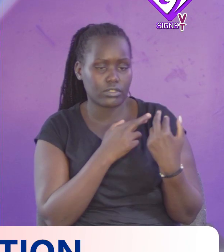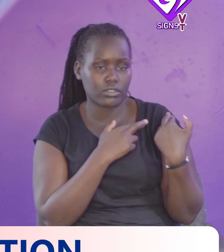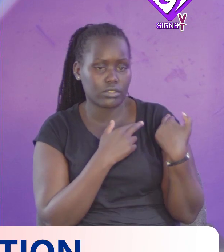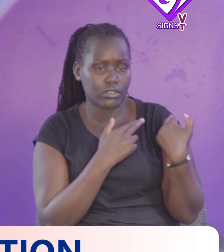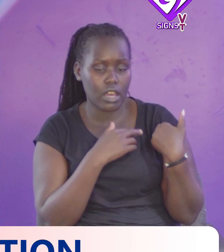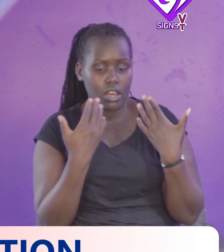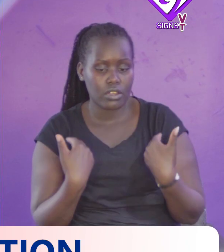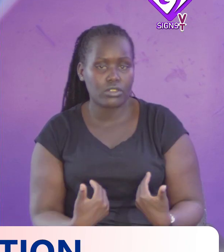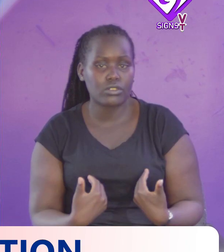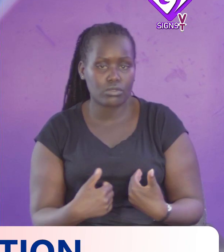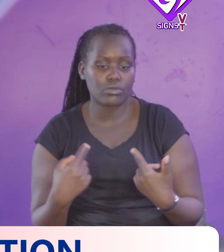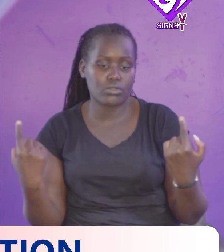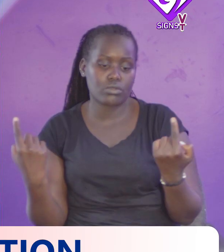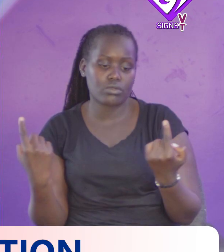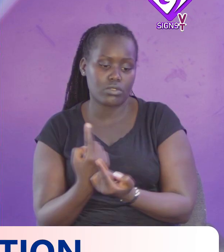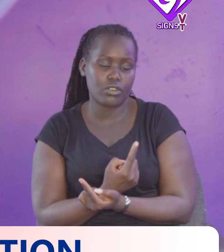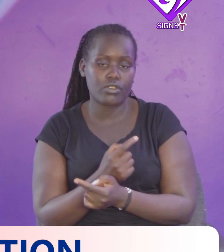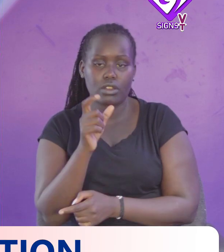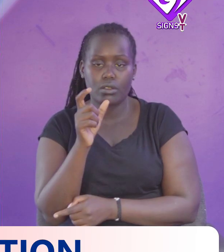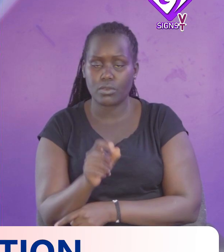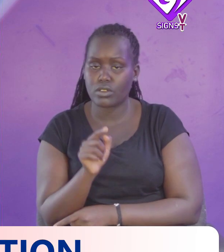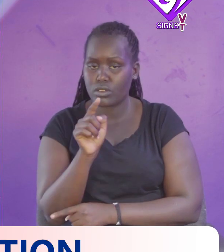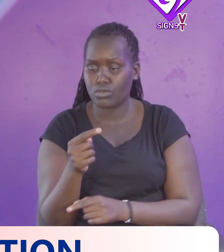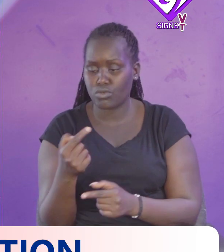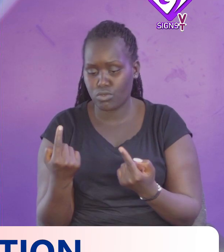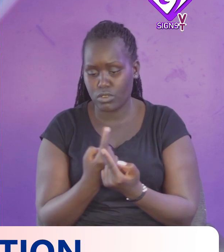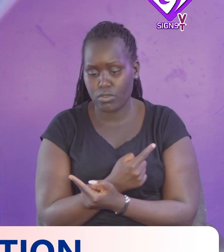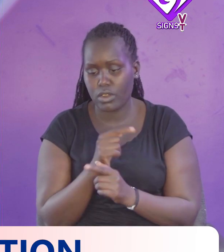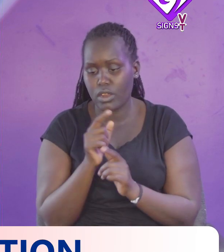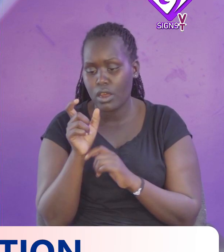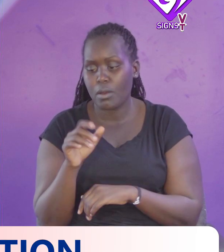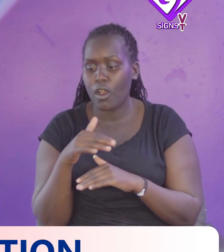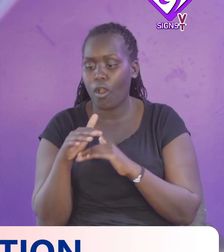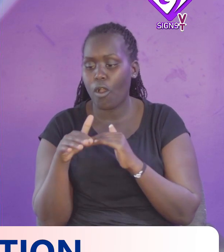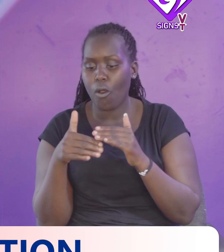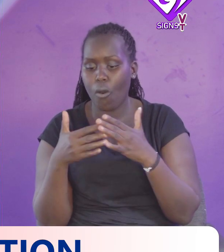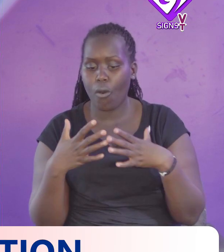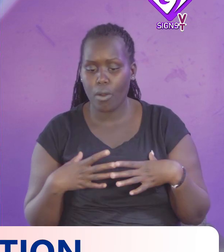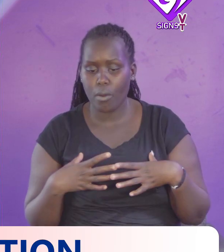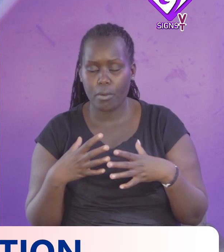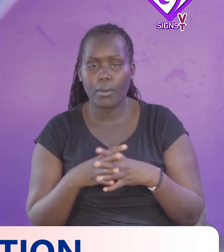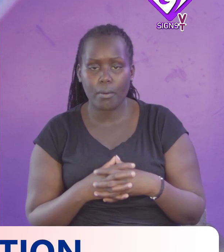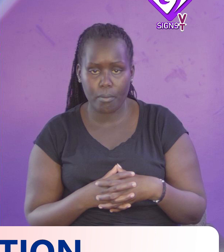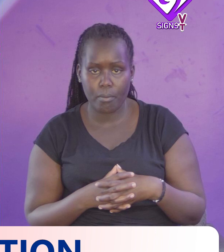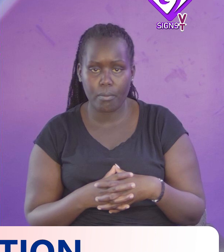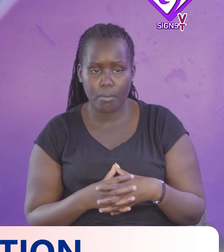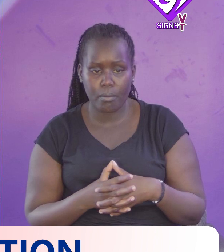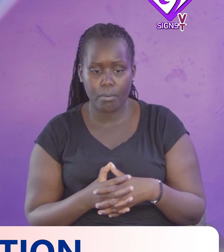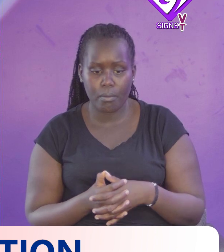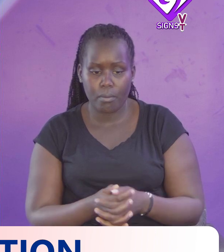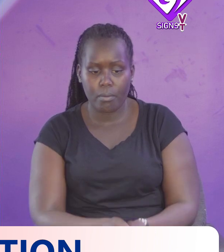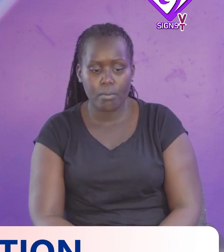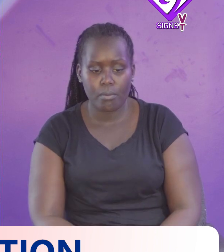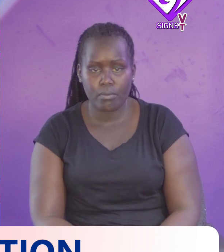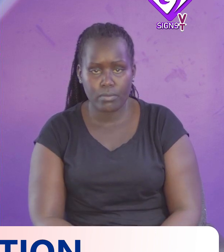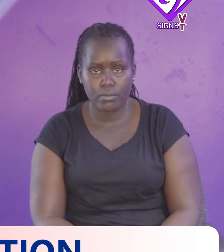he was a different person. To you, a different person. Everybody. Did Baba ever call you by name? I'm